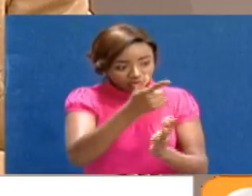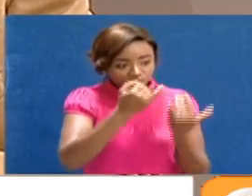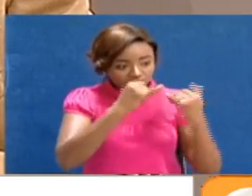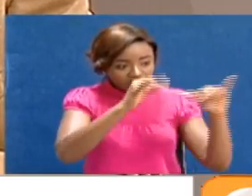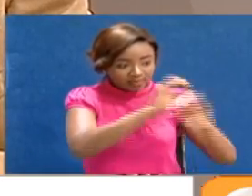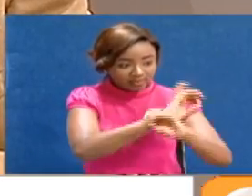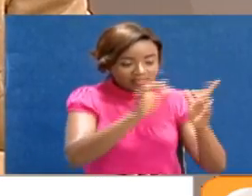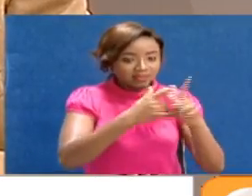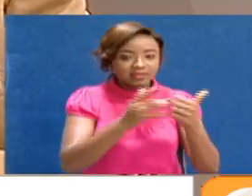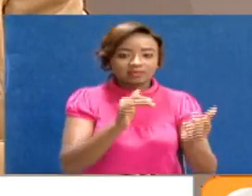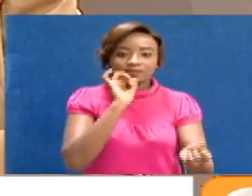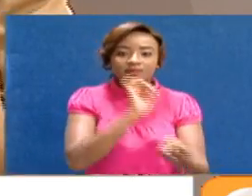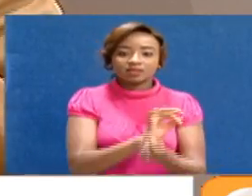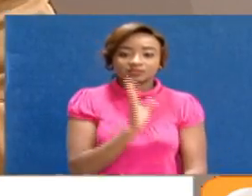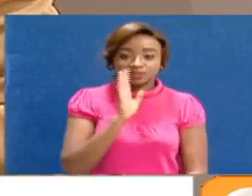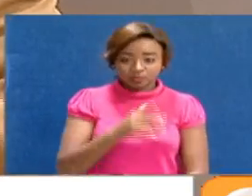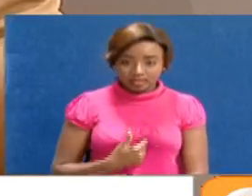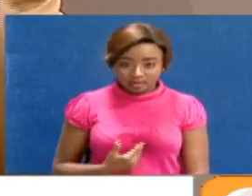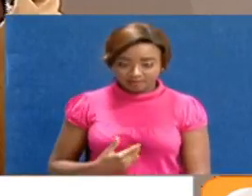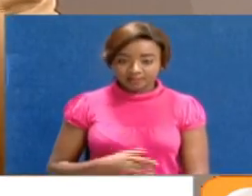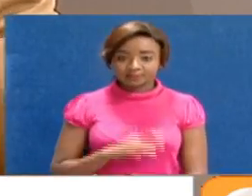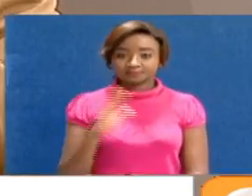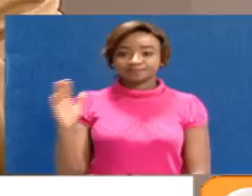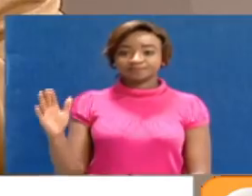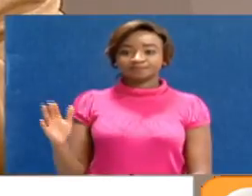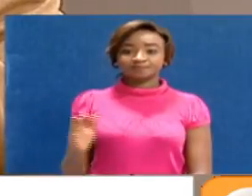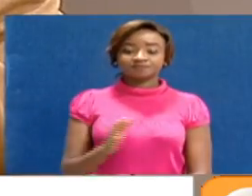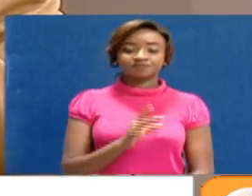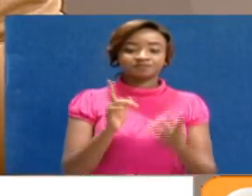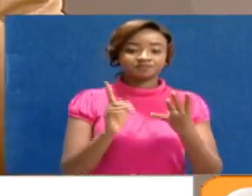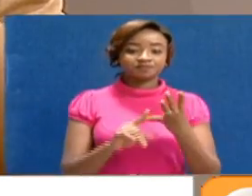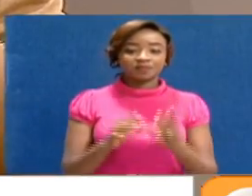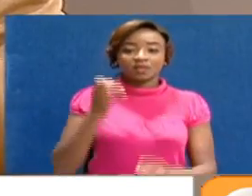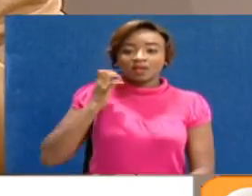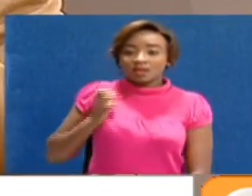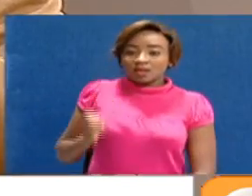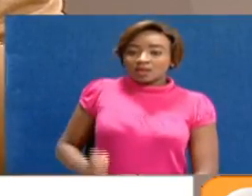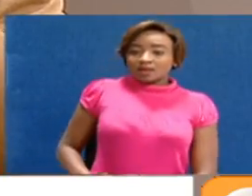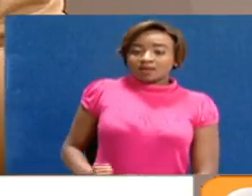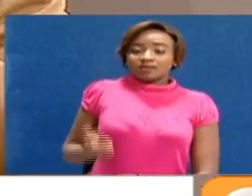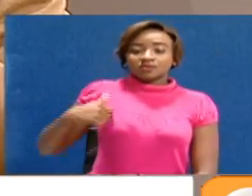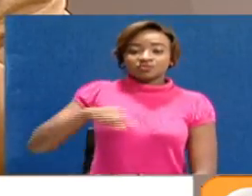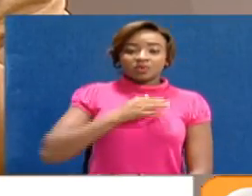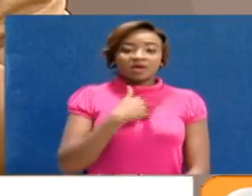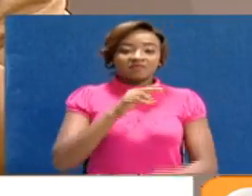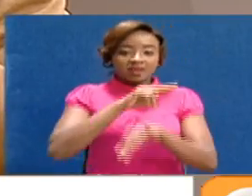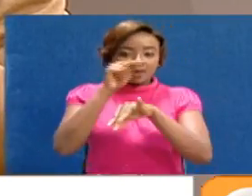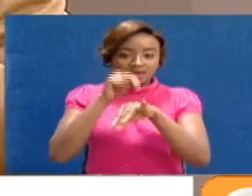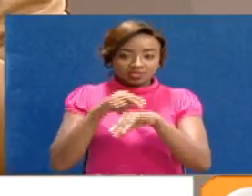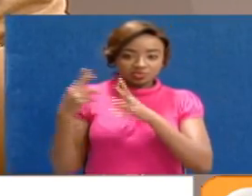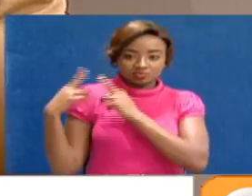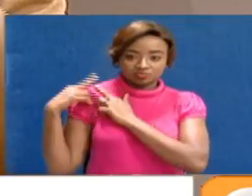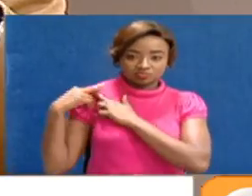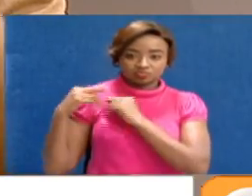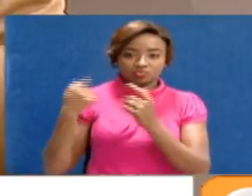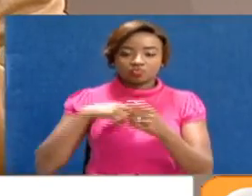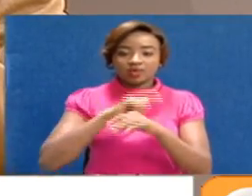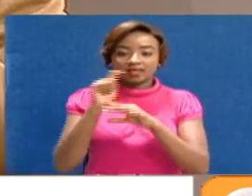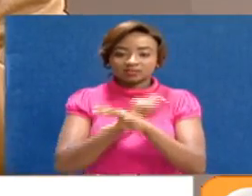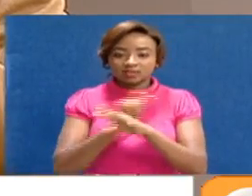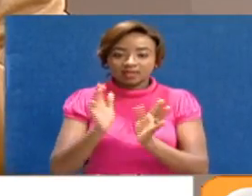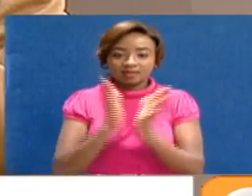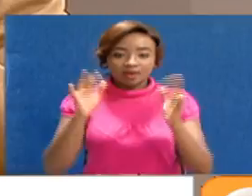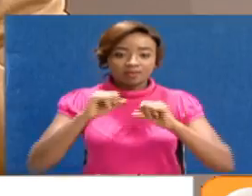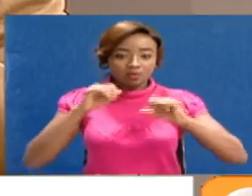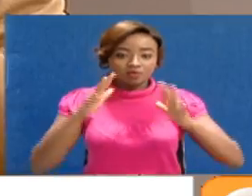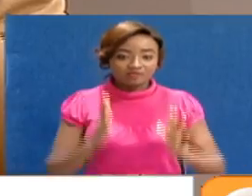will be some sanctions. And finally, as we said, ethics. We have a national training academy. We are training